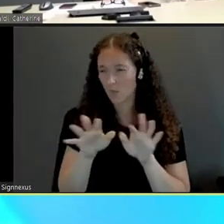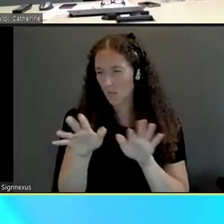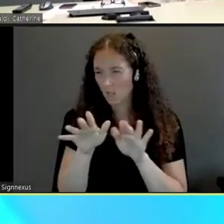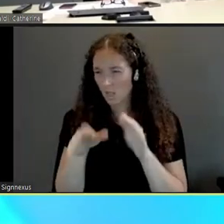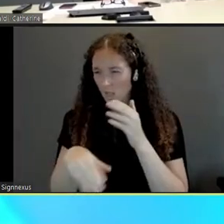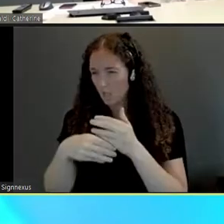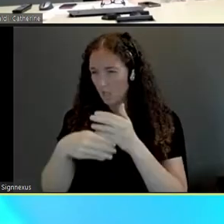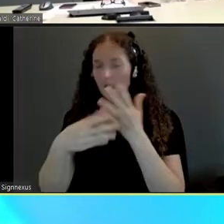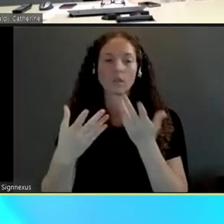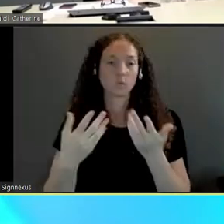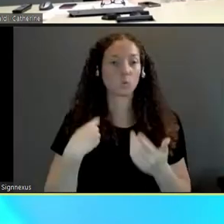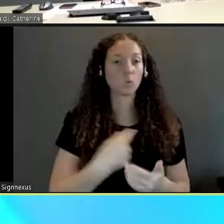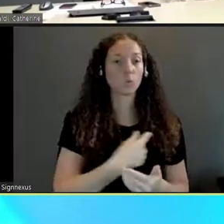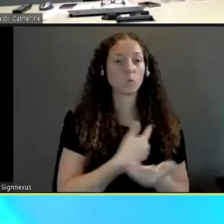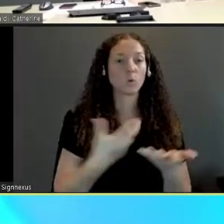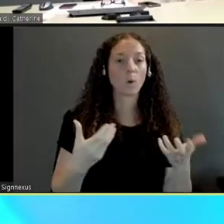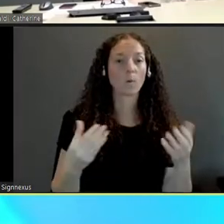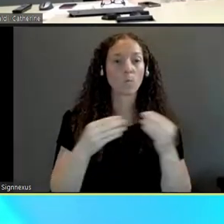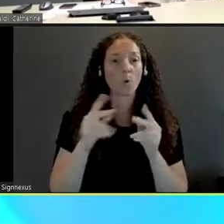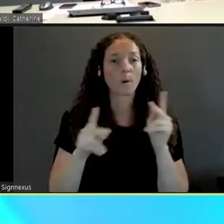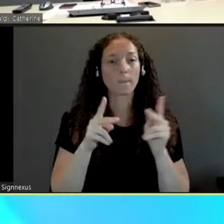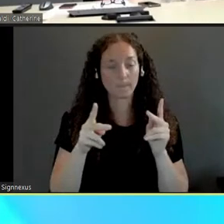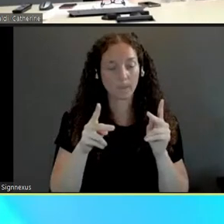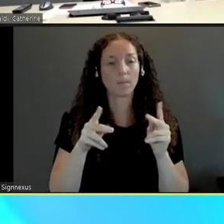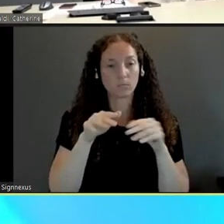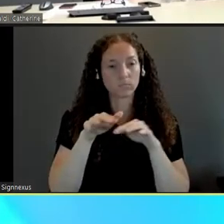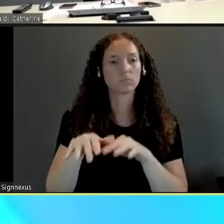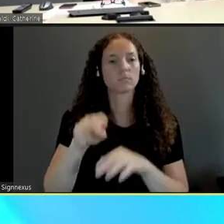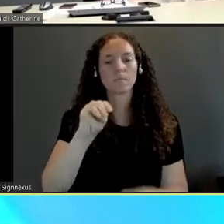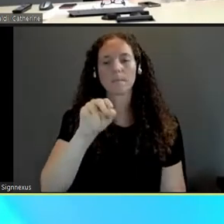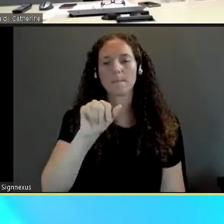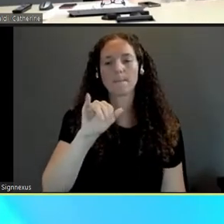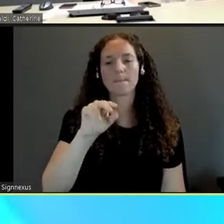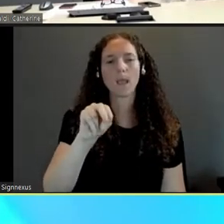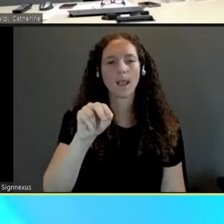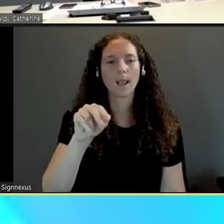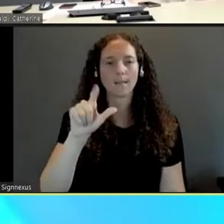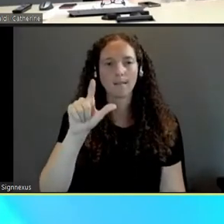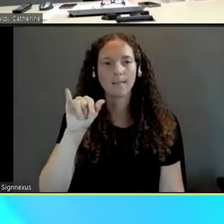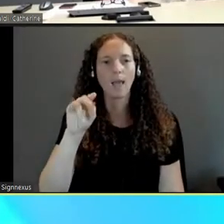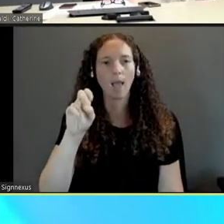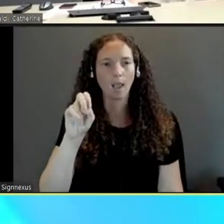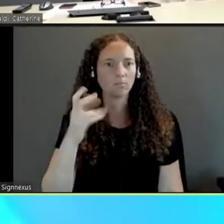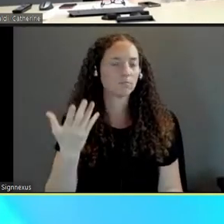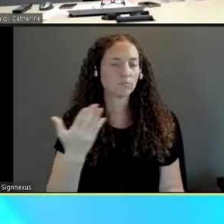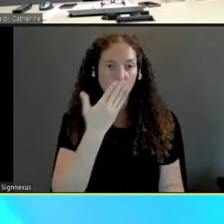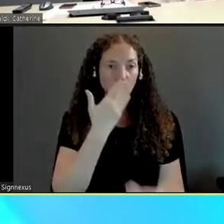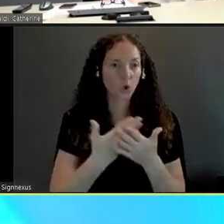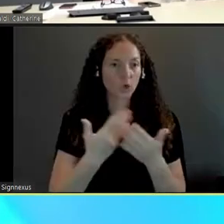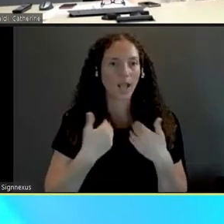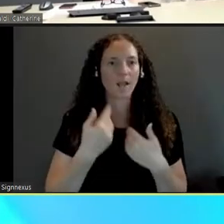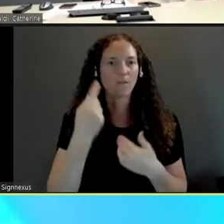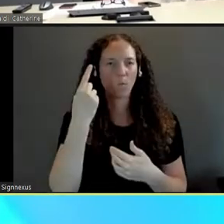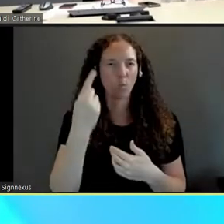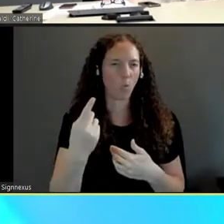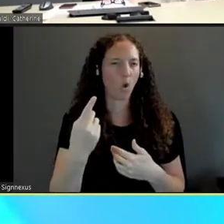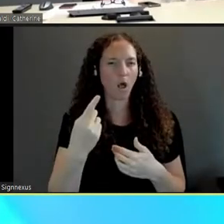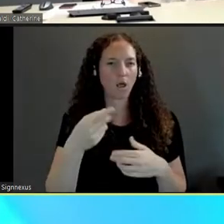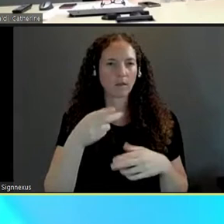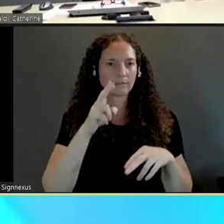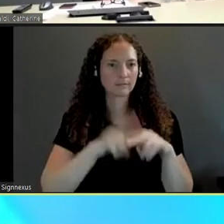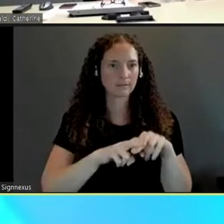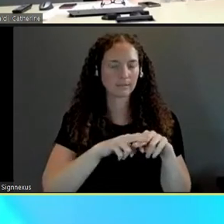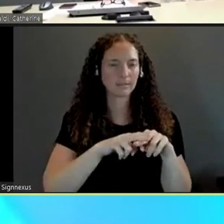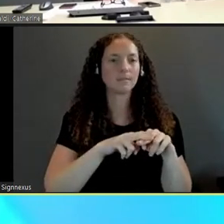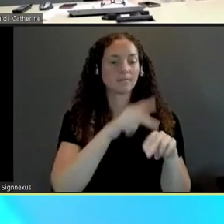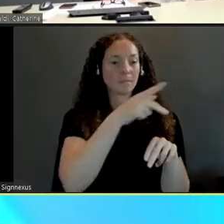It will be a great incentive for people to know that you'll have that one trip seat from Penn Station Express